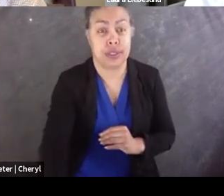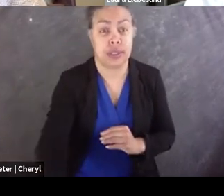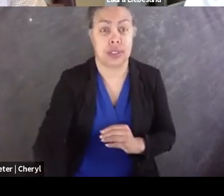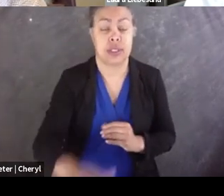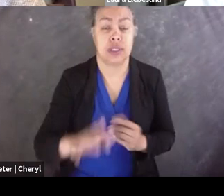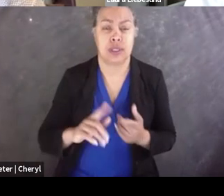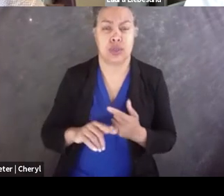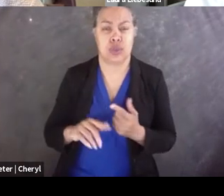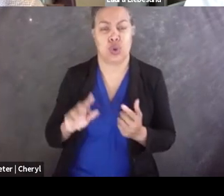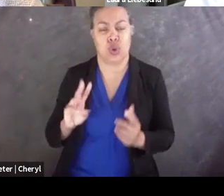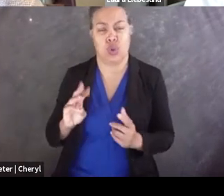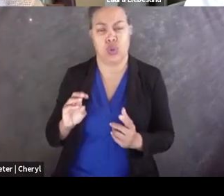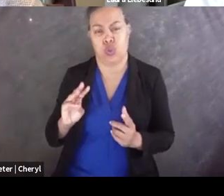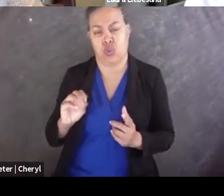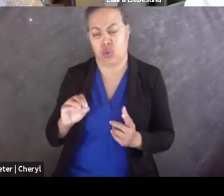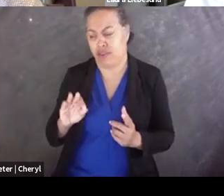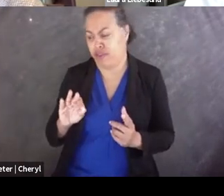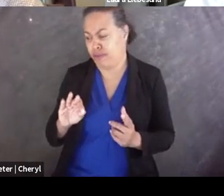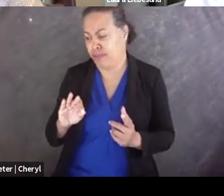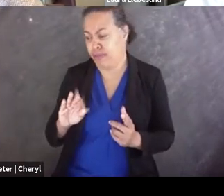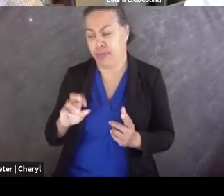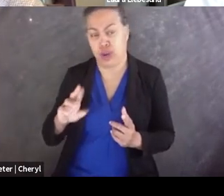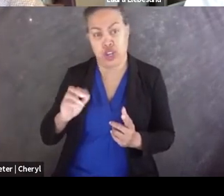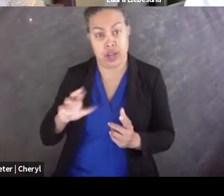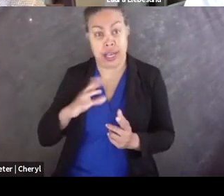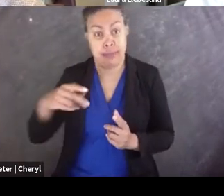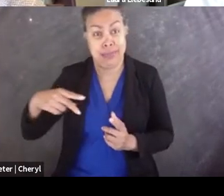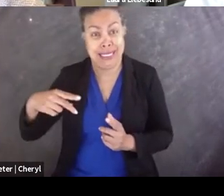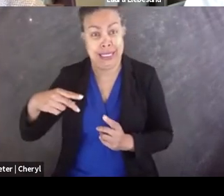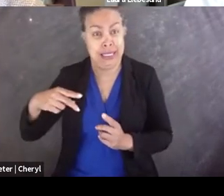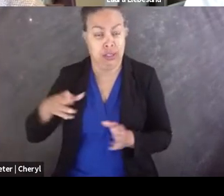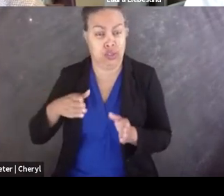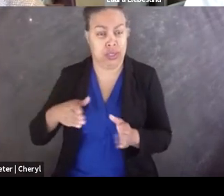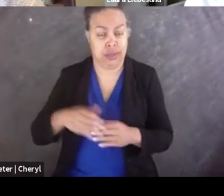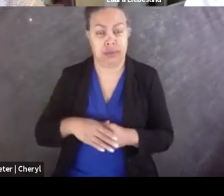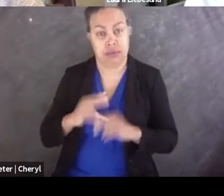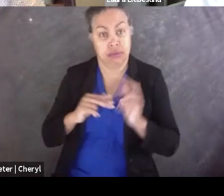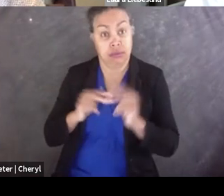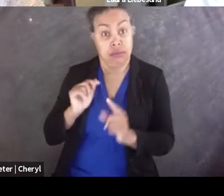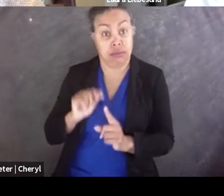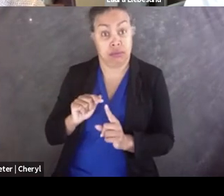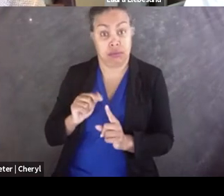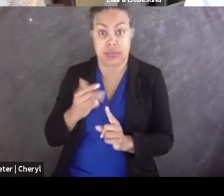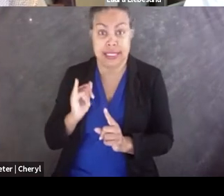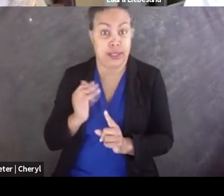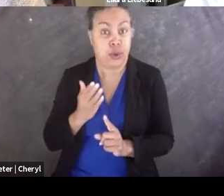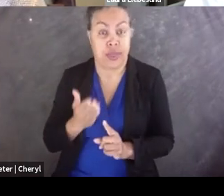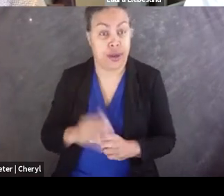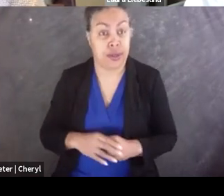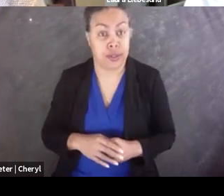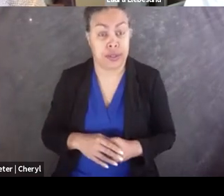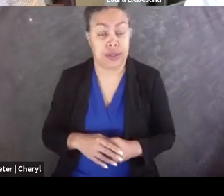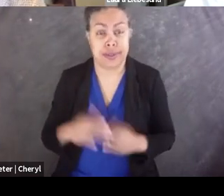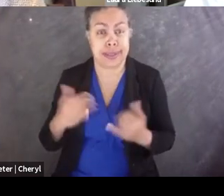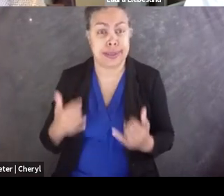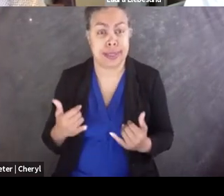Wilkburger and T Street. The building that housed Cecilia's is still extant. It's been incorporated